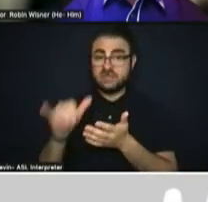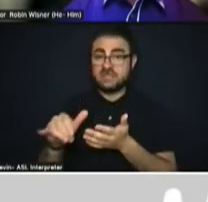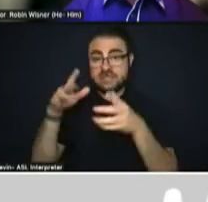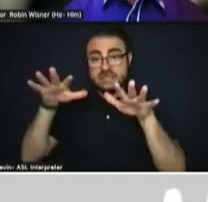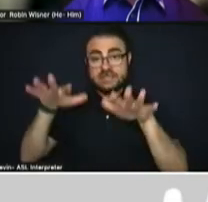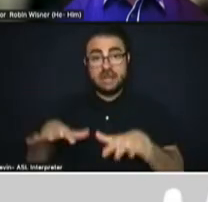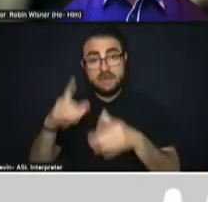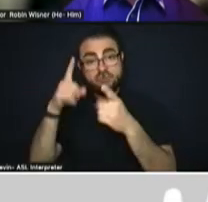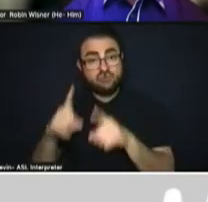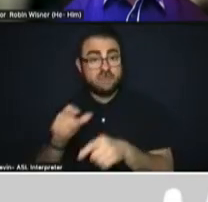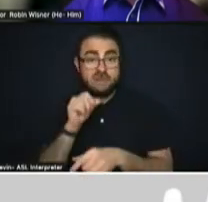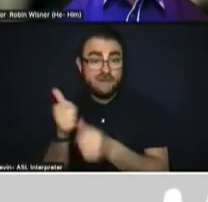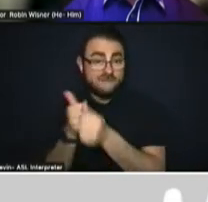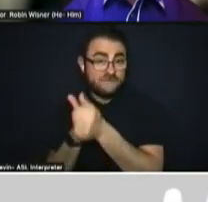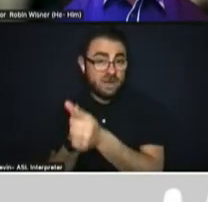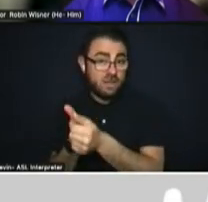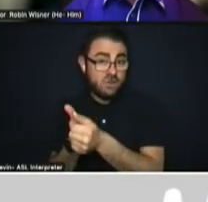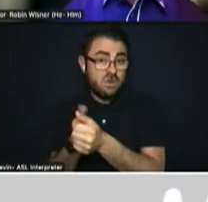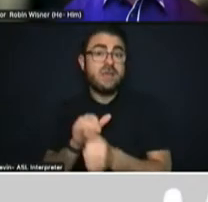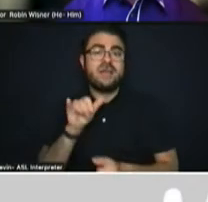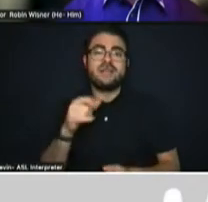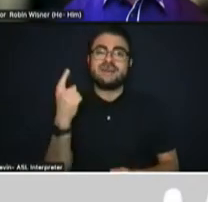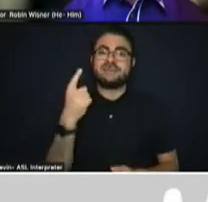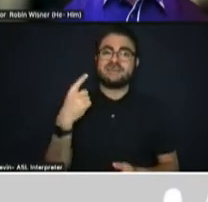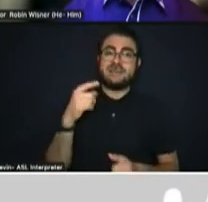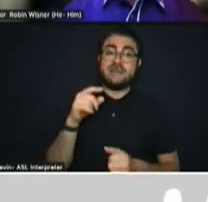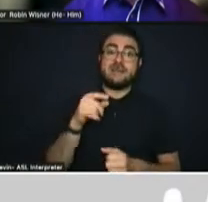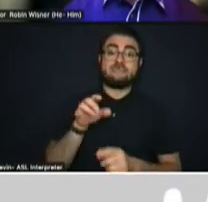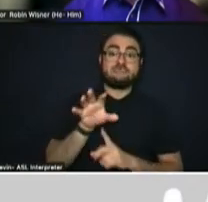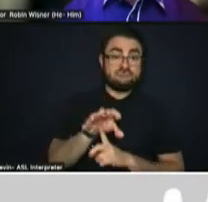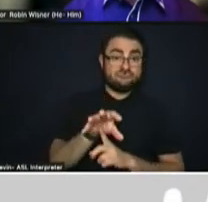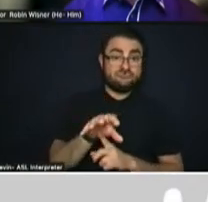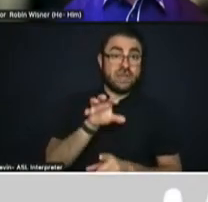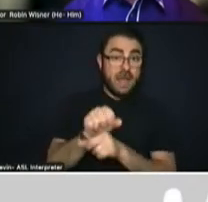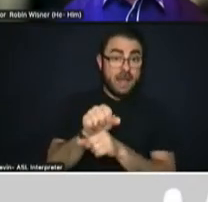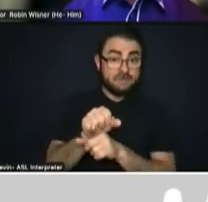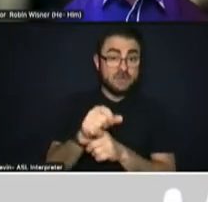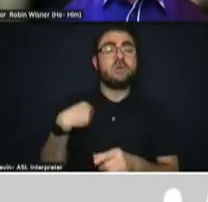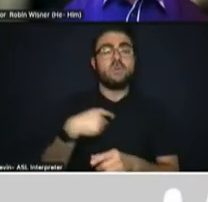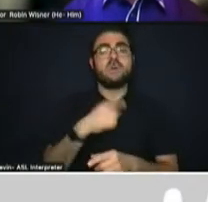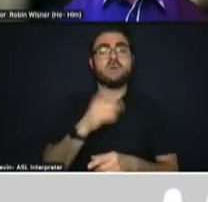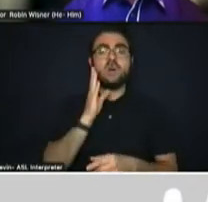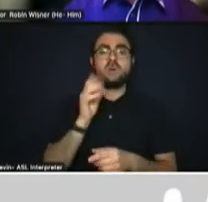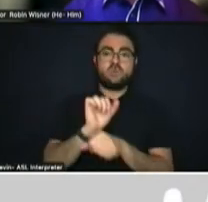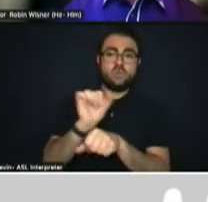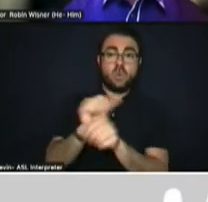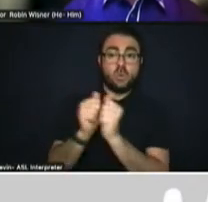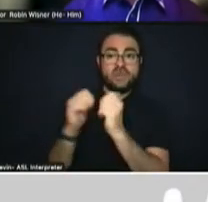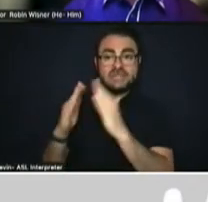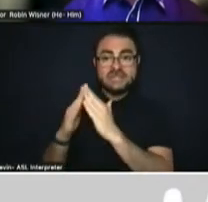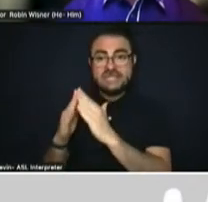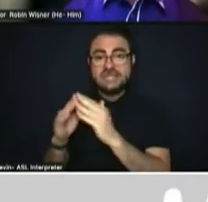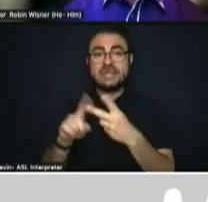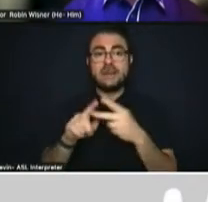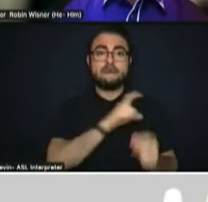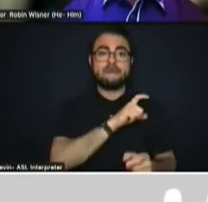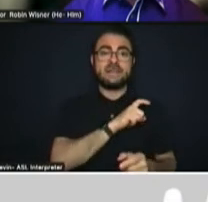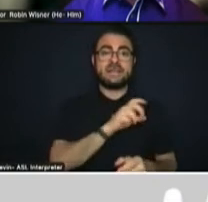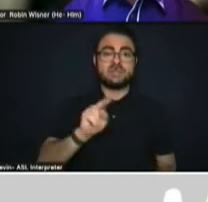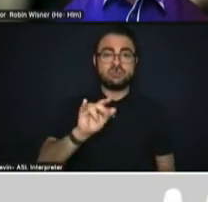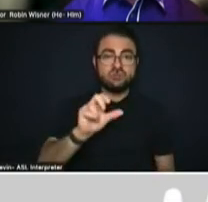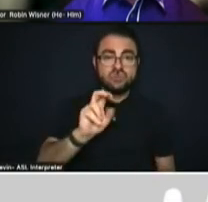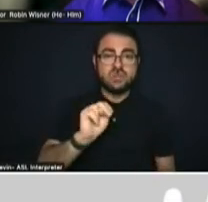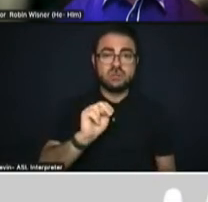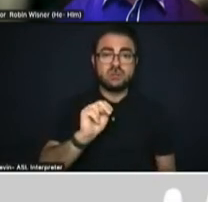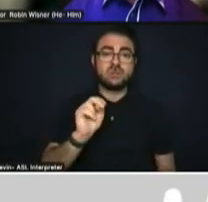would be something that we would be concerned with, and we would want to work with the city and the union to find a way to button that up or